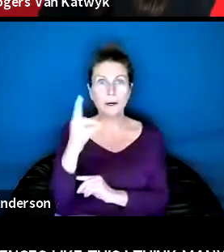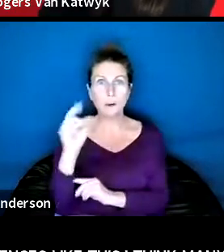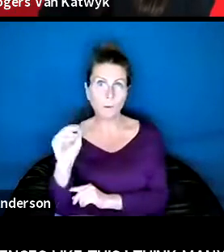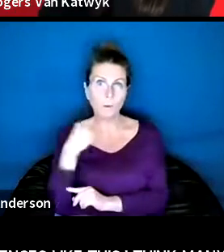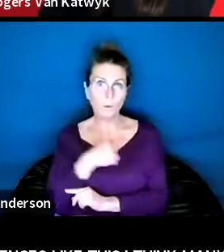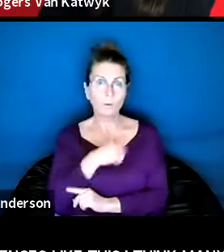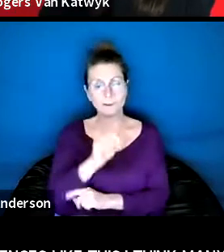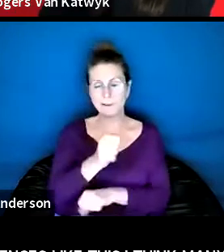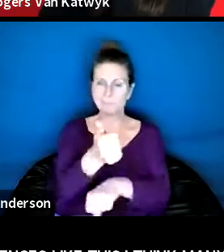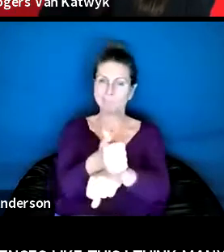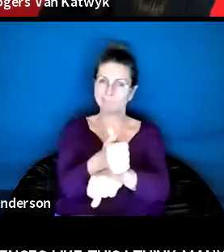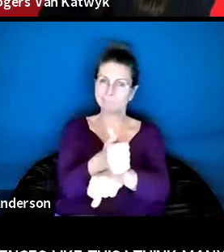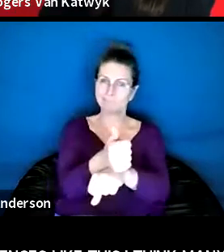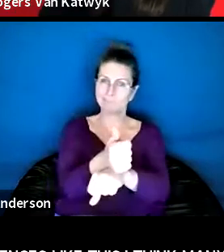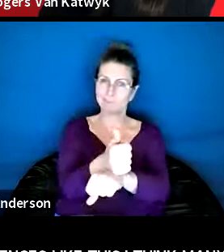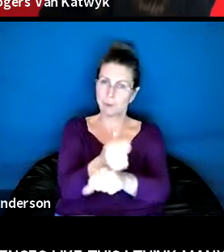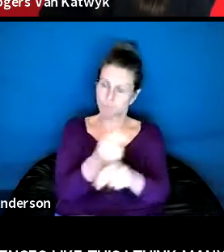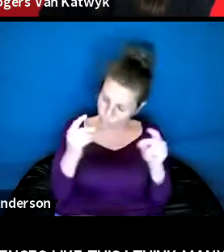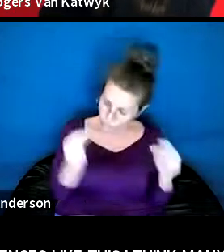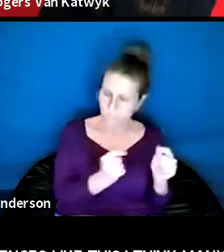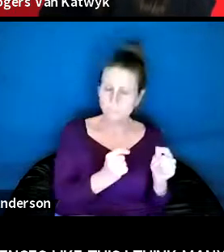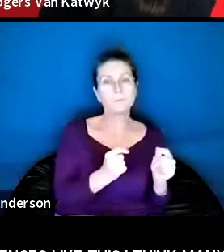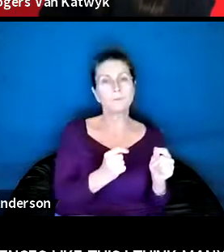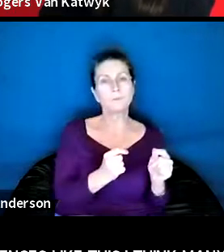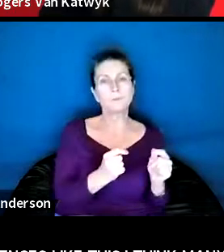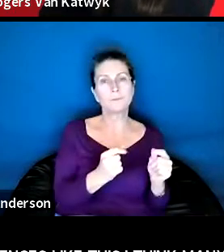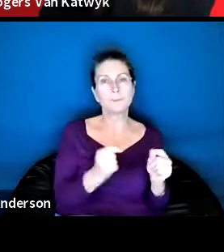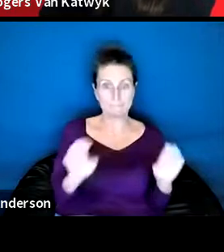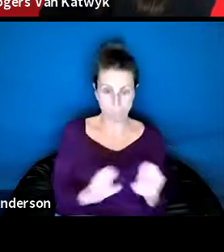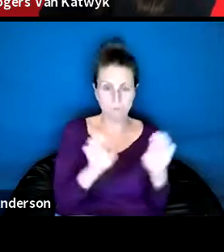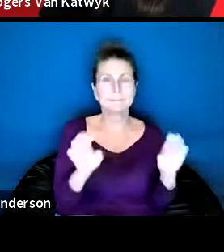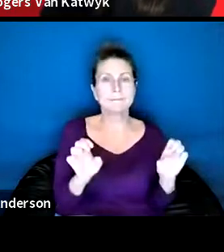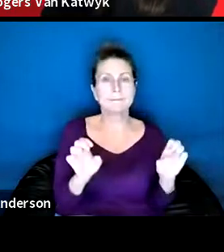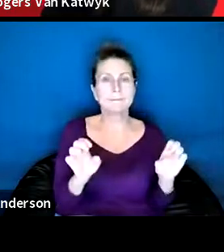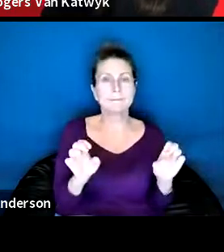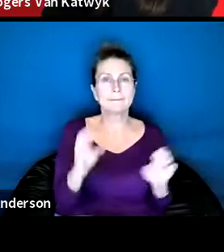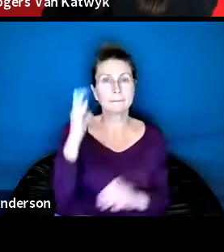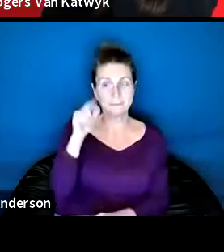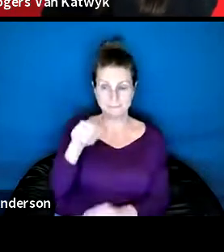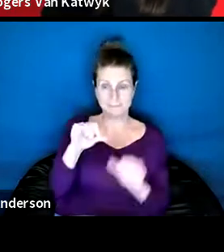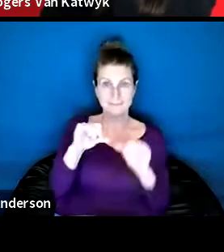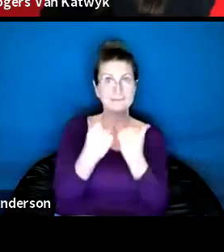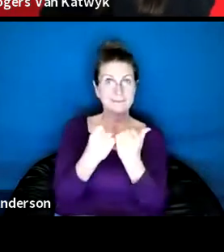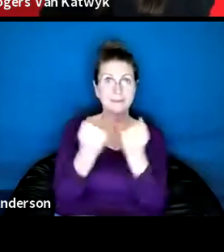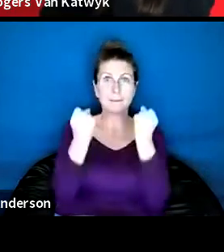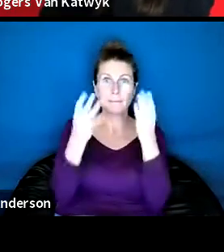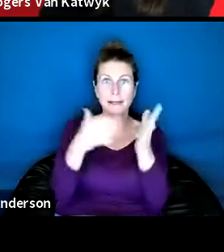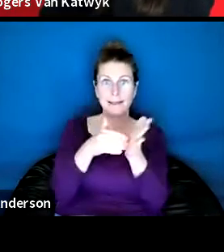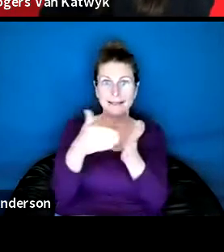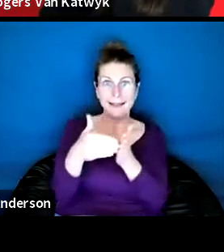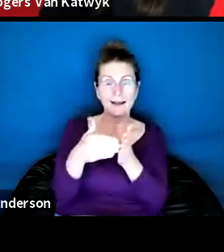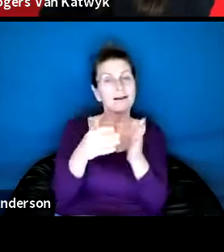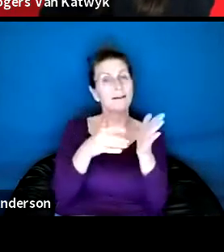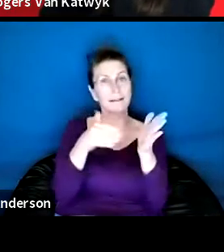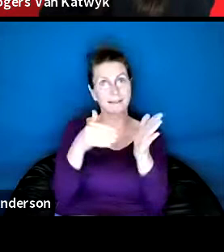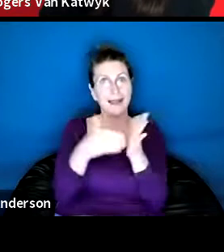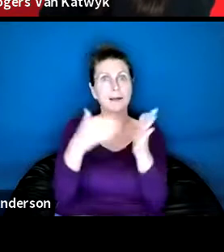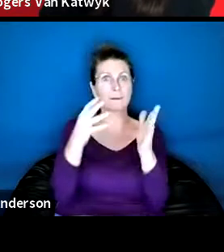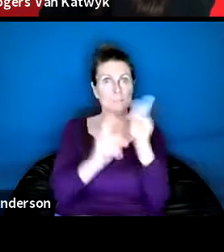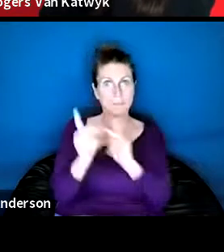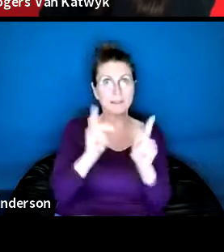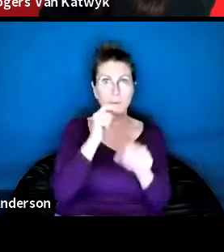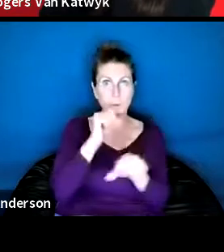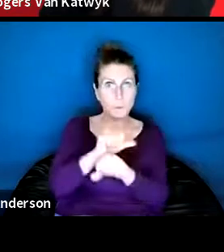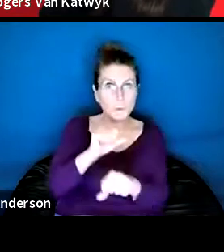create it with great urgency, because it is that agency and the thousands of people who work for WHO and who work with WHO